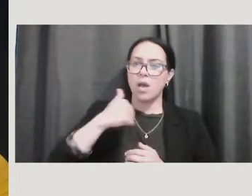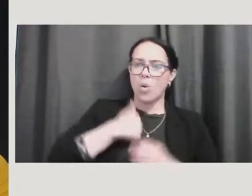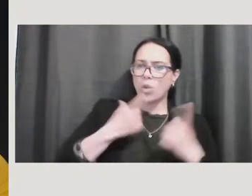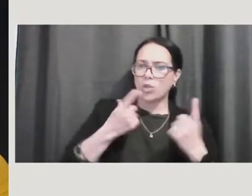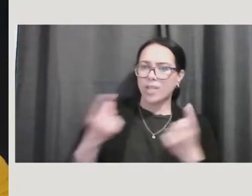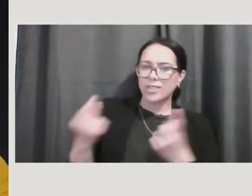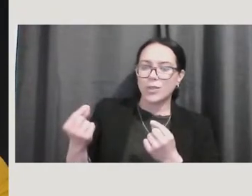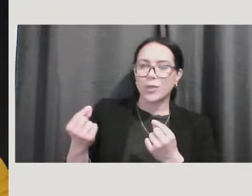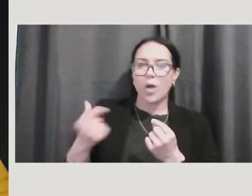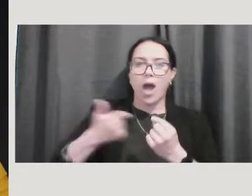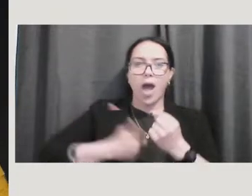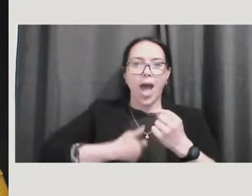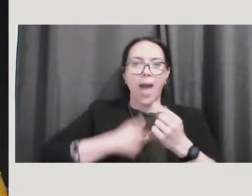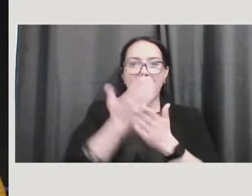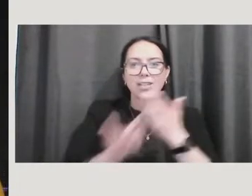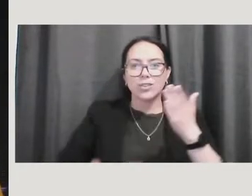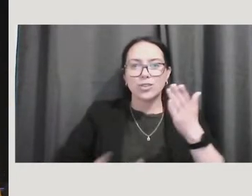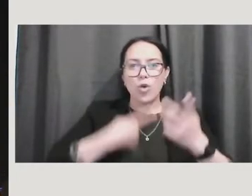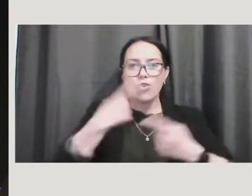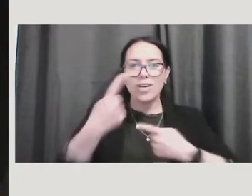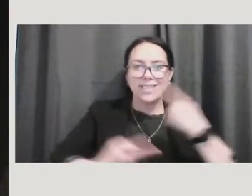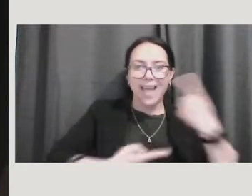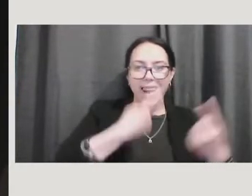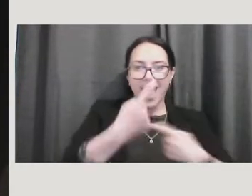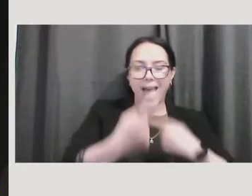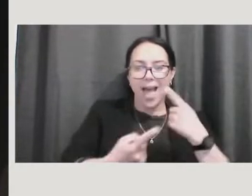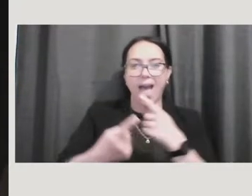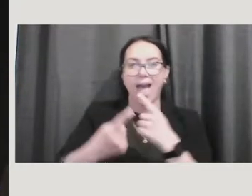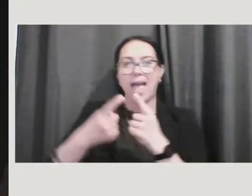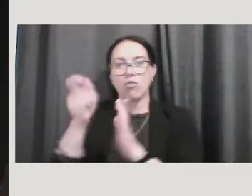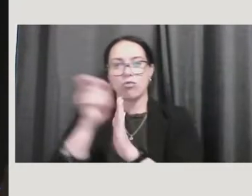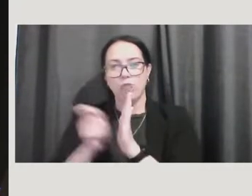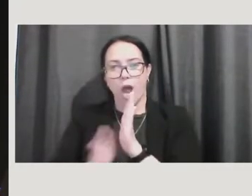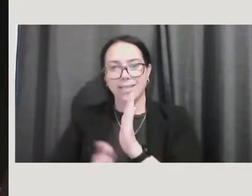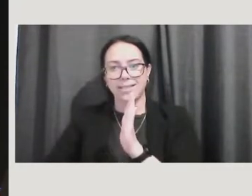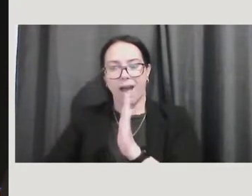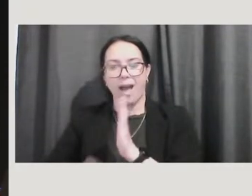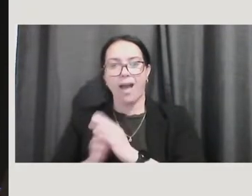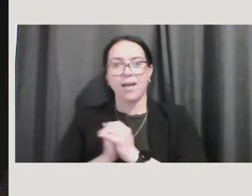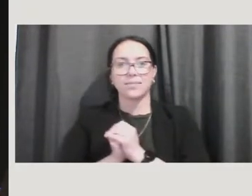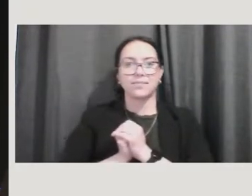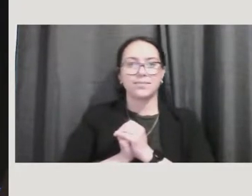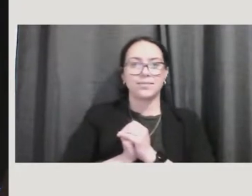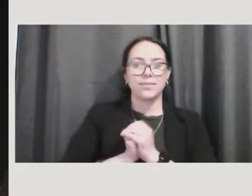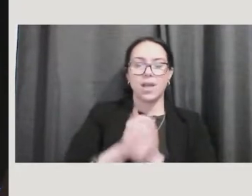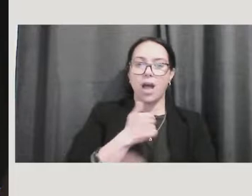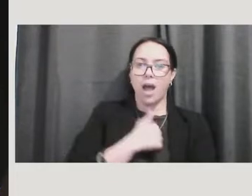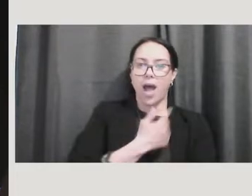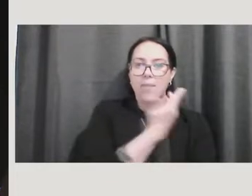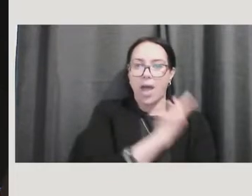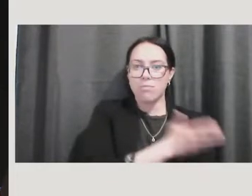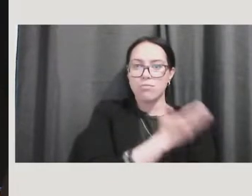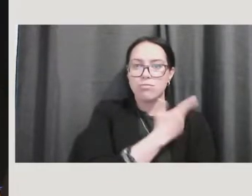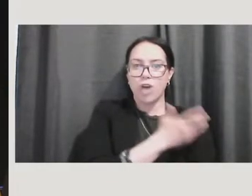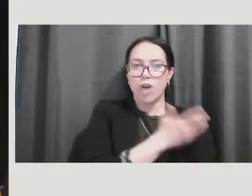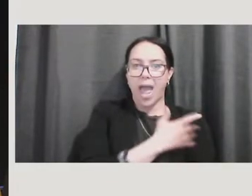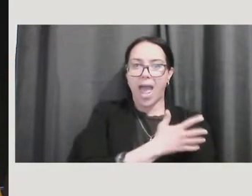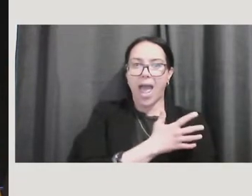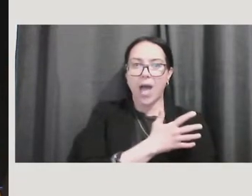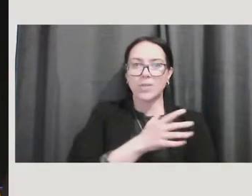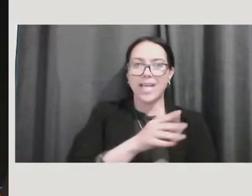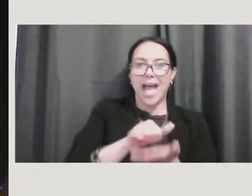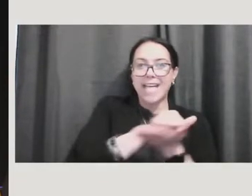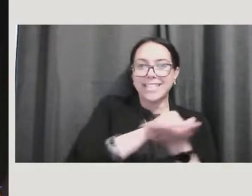an actor currently my last year at takora toy for cardio aotearoa I'm a proud dishwasher